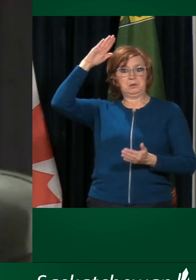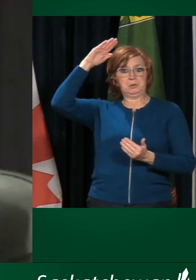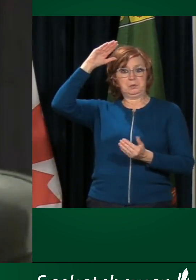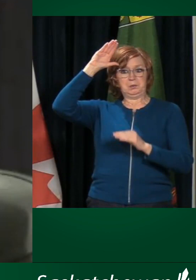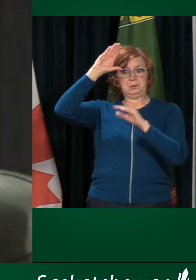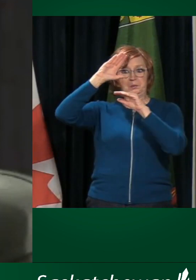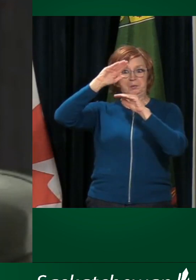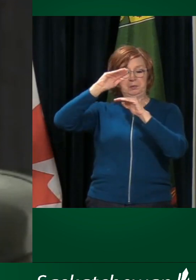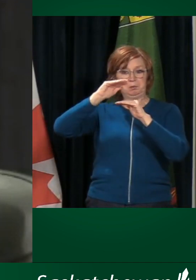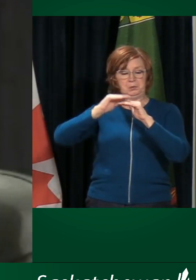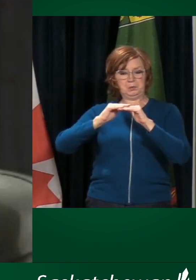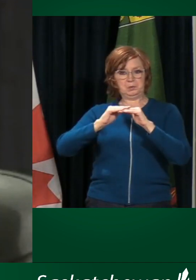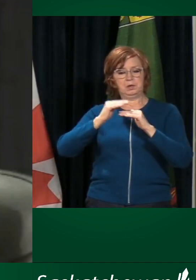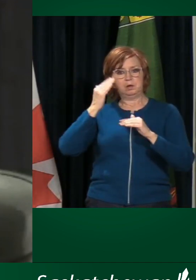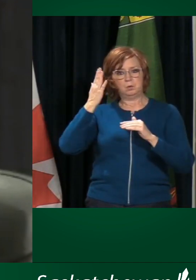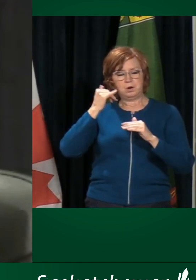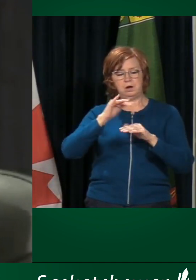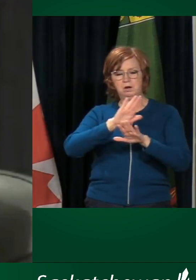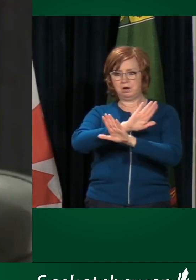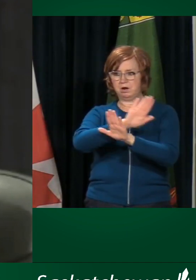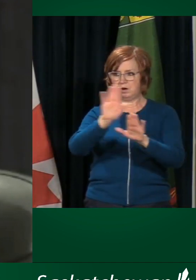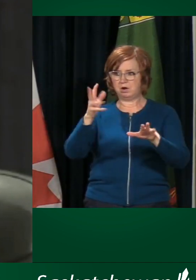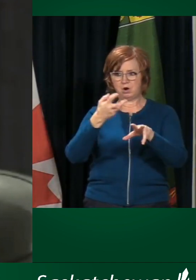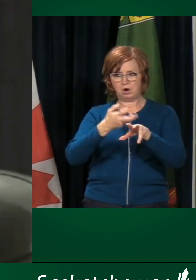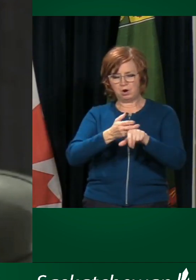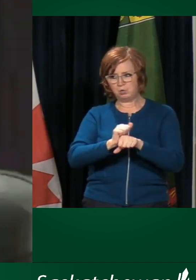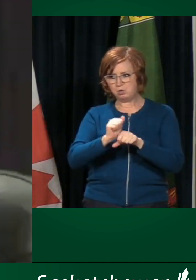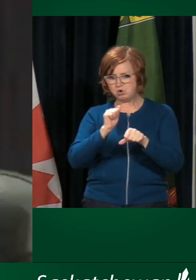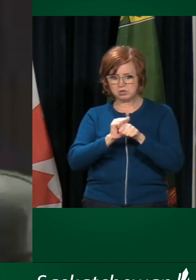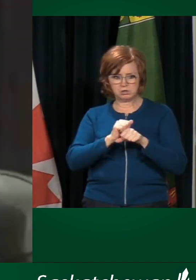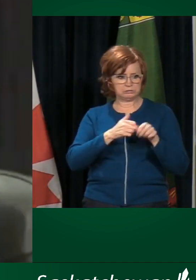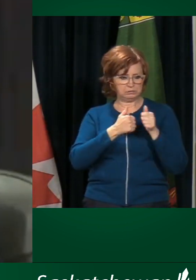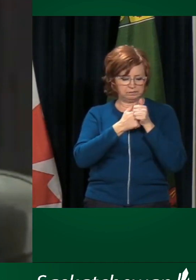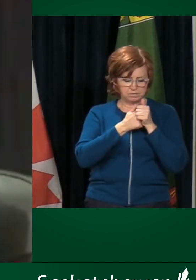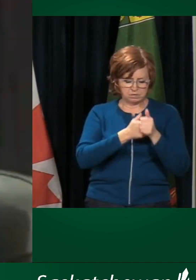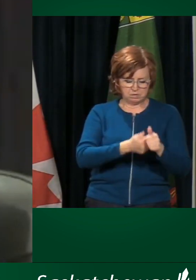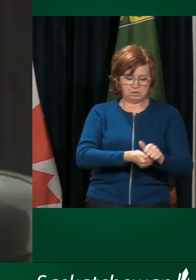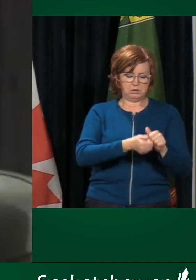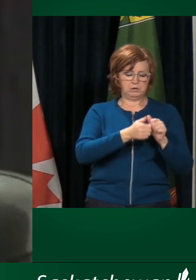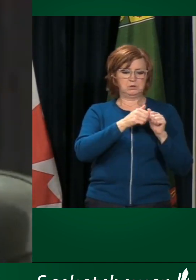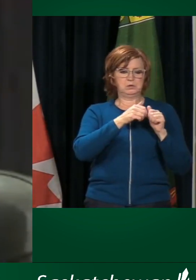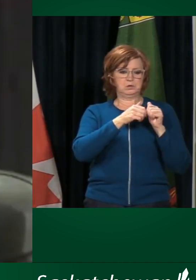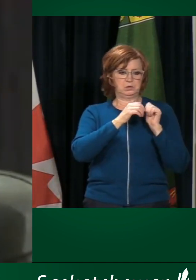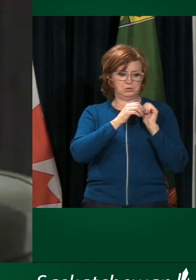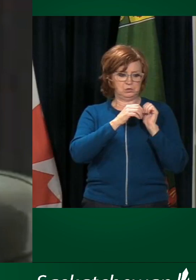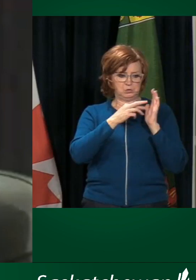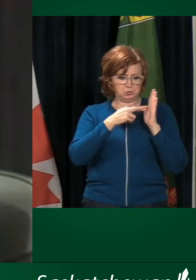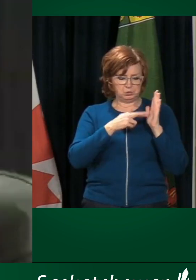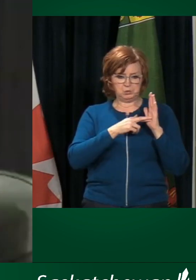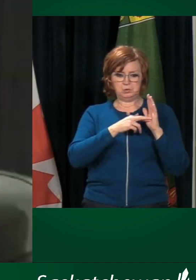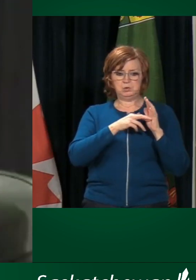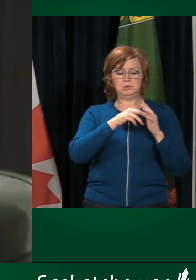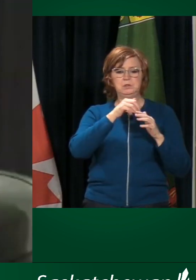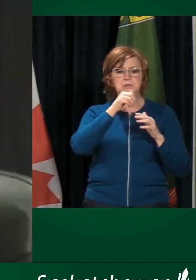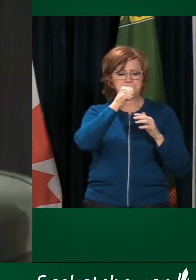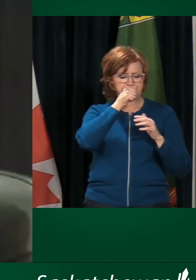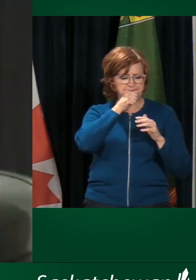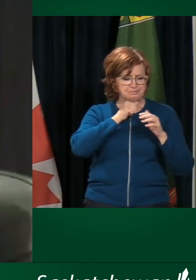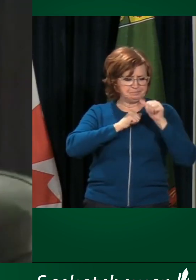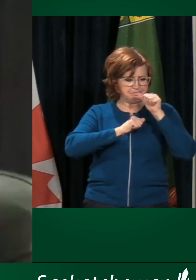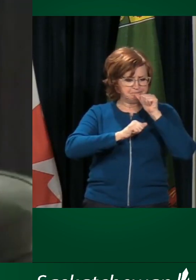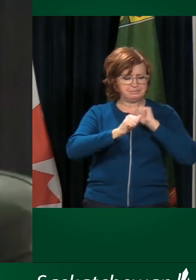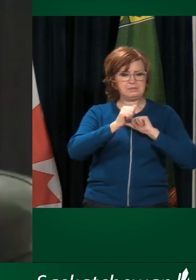province. We're going to stay where we are by the hard work of the people in the province and continuing to test, continuing to aggressively contact